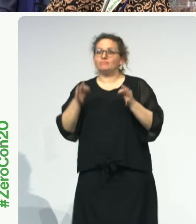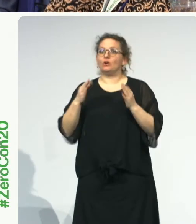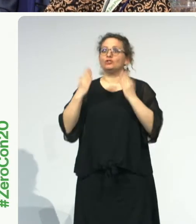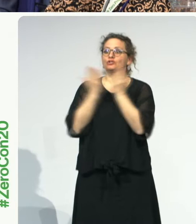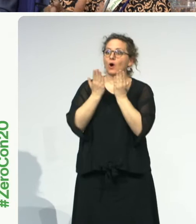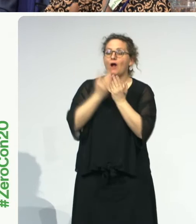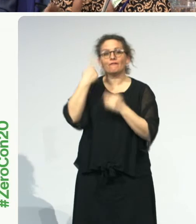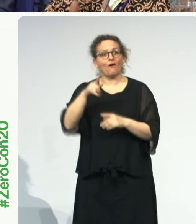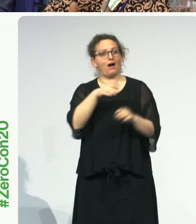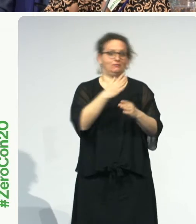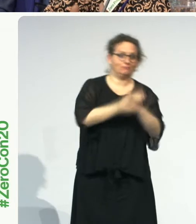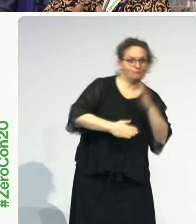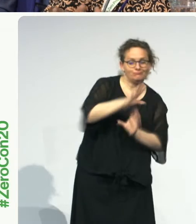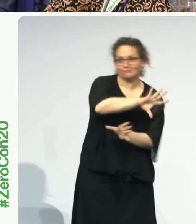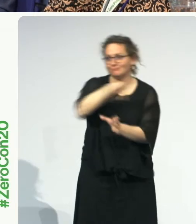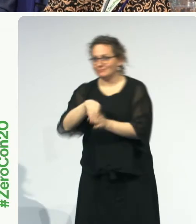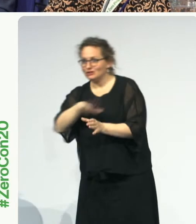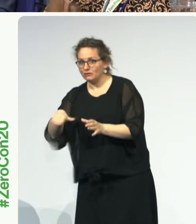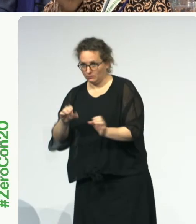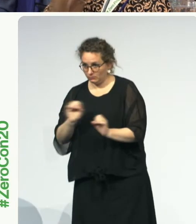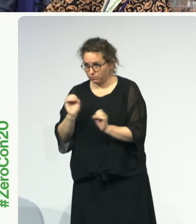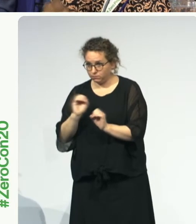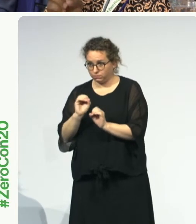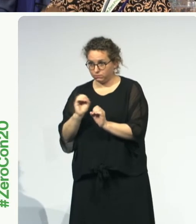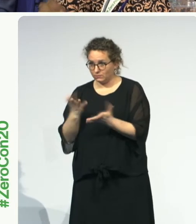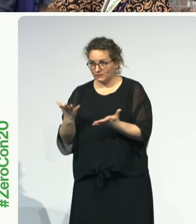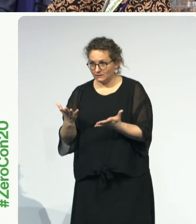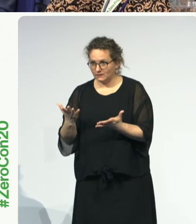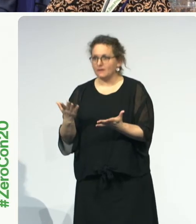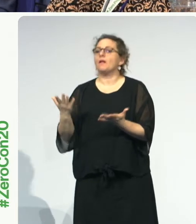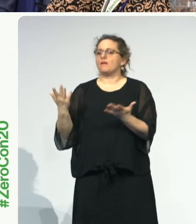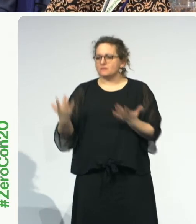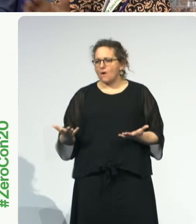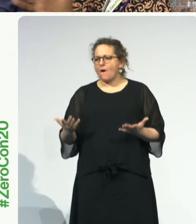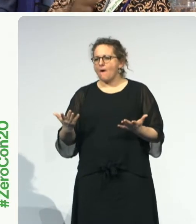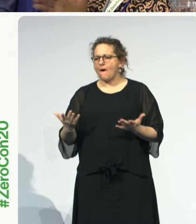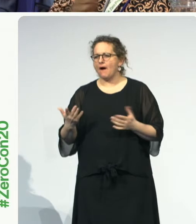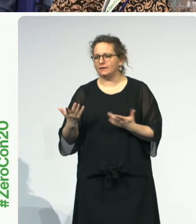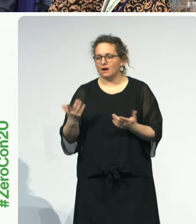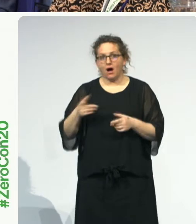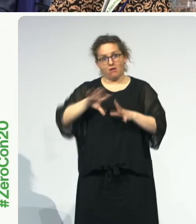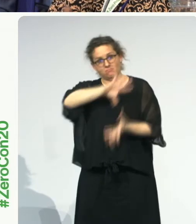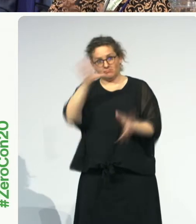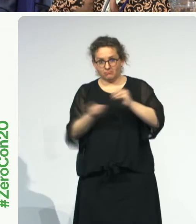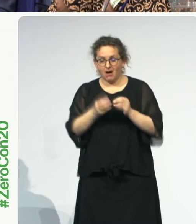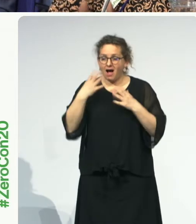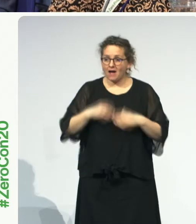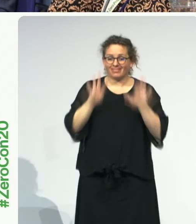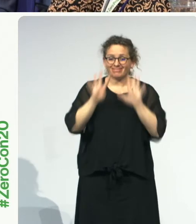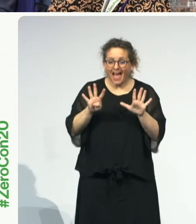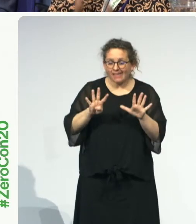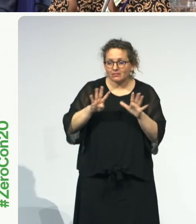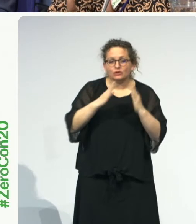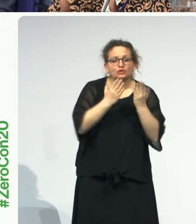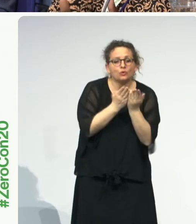9 schools with special classes. So majority of children with disabilities were just hidden